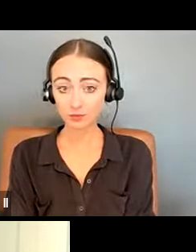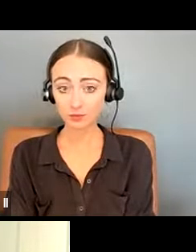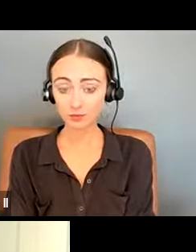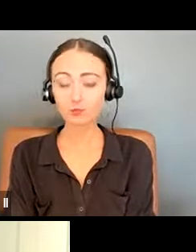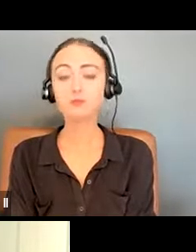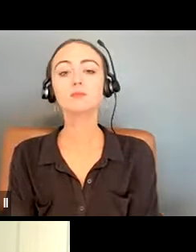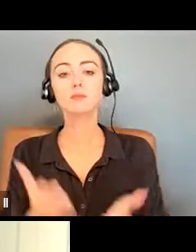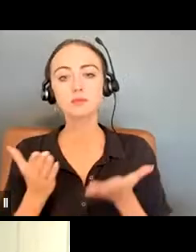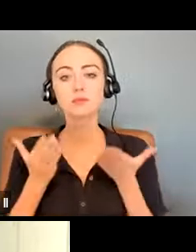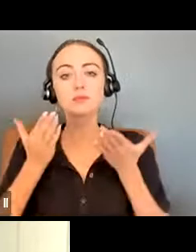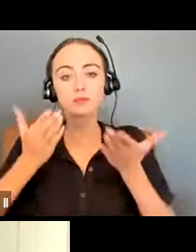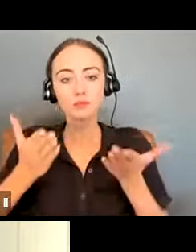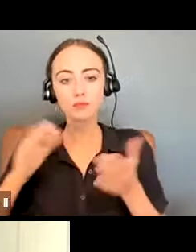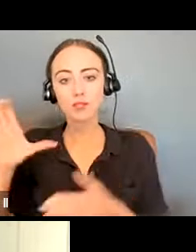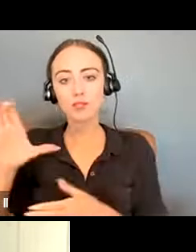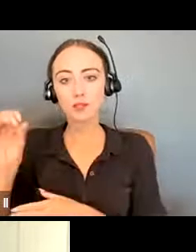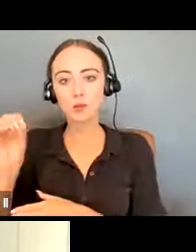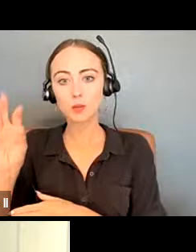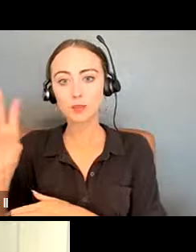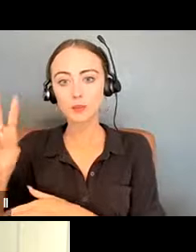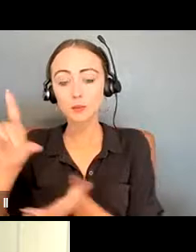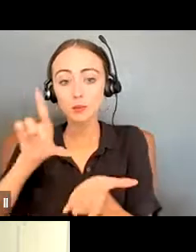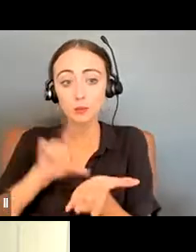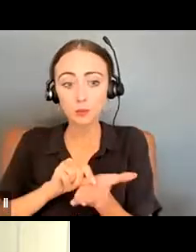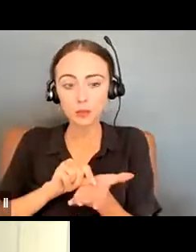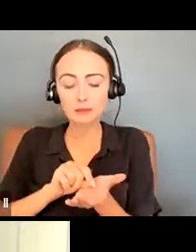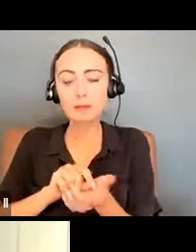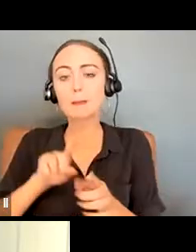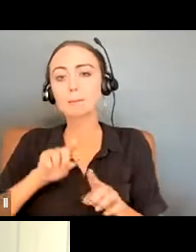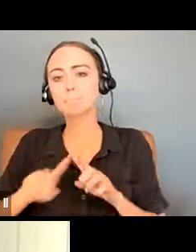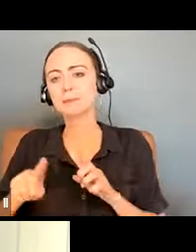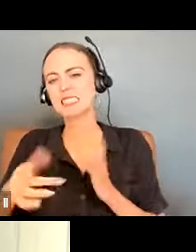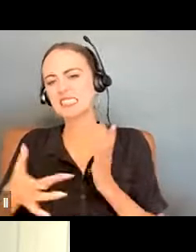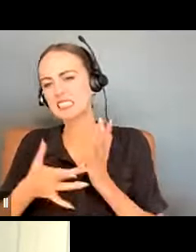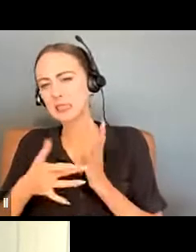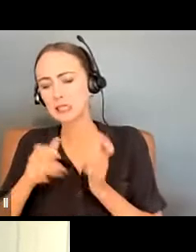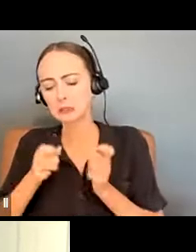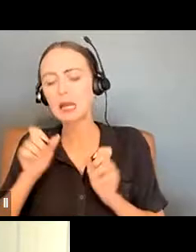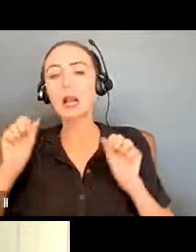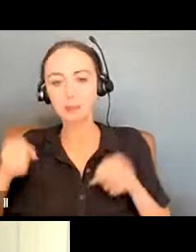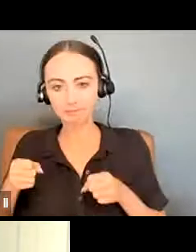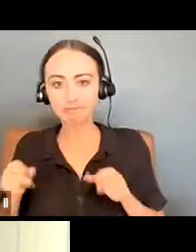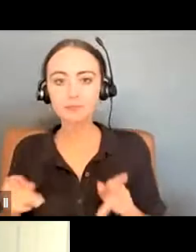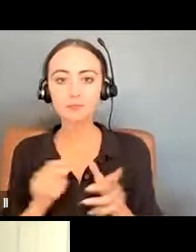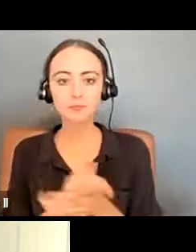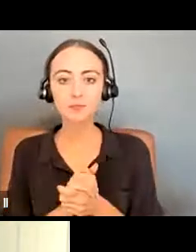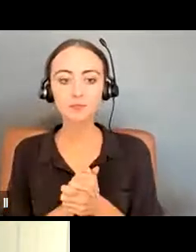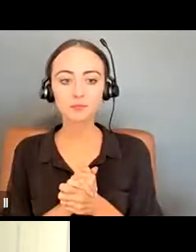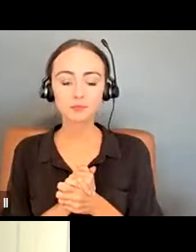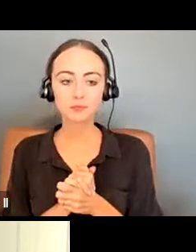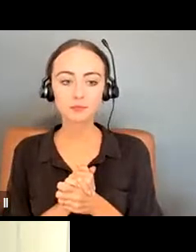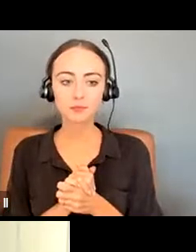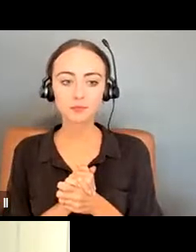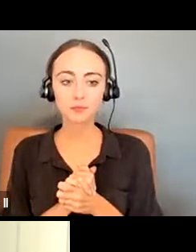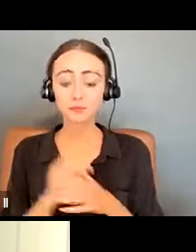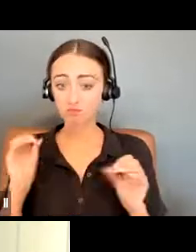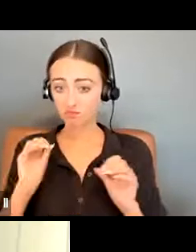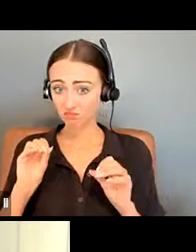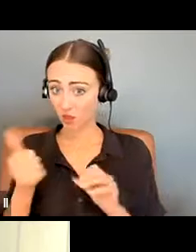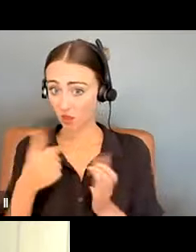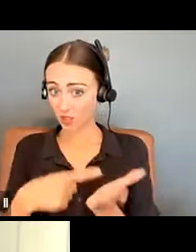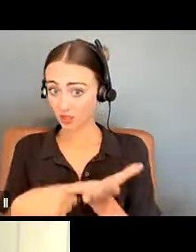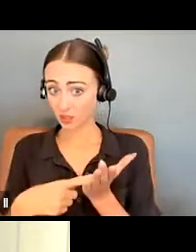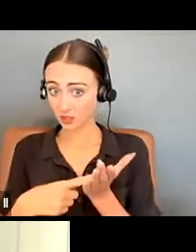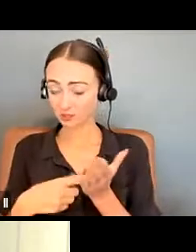The motion is on the COW print with leave for staff to make technical and conforming changes. There's no further discussion.